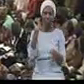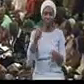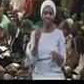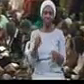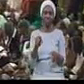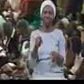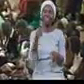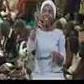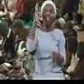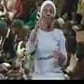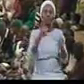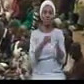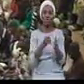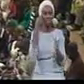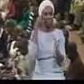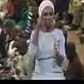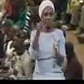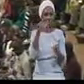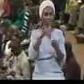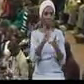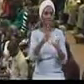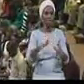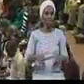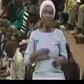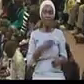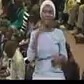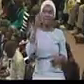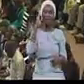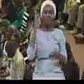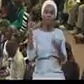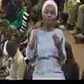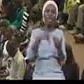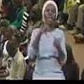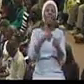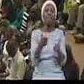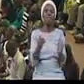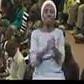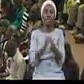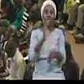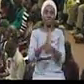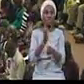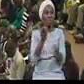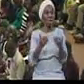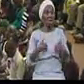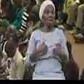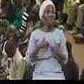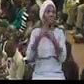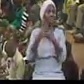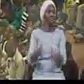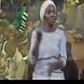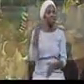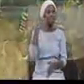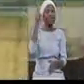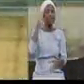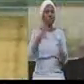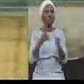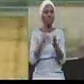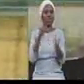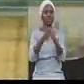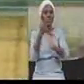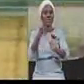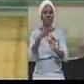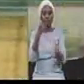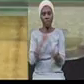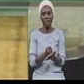restore everything the church might have lost. He will do it in Jesus' name. The glory of the